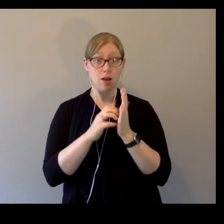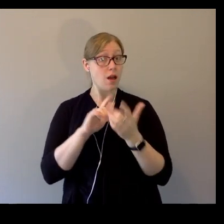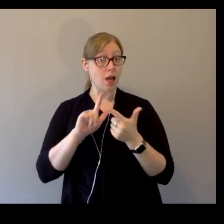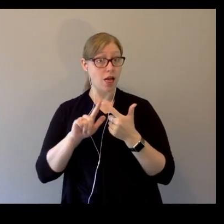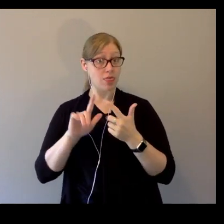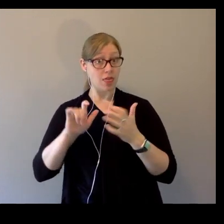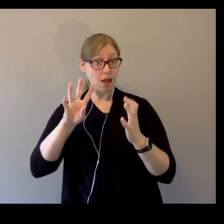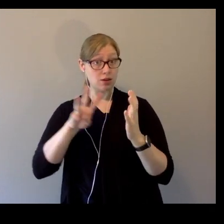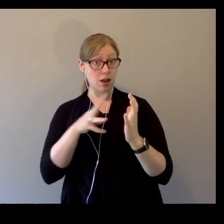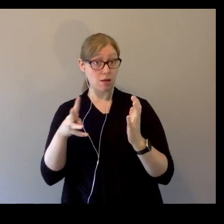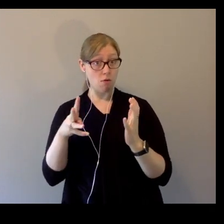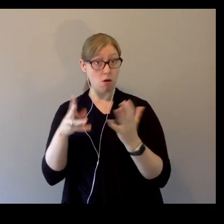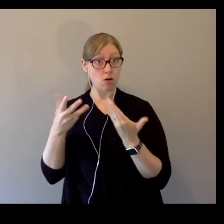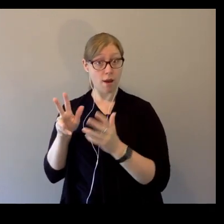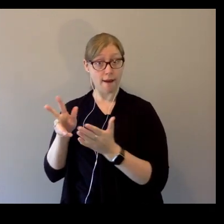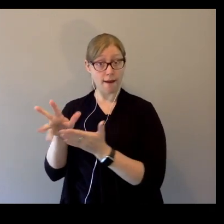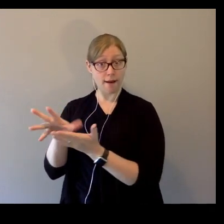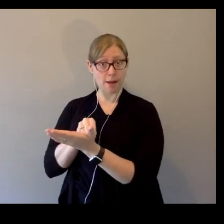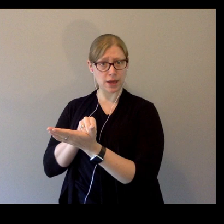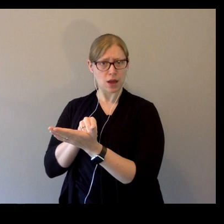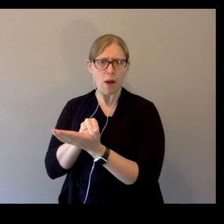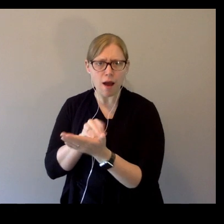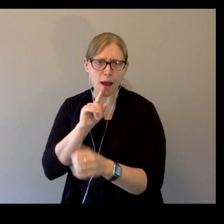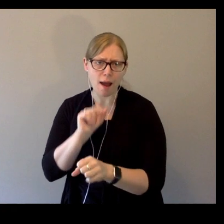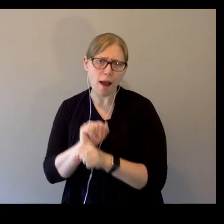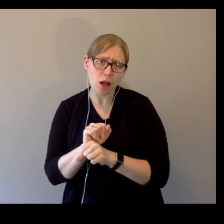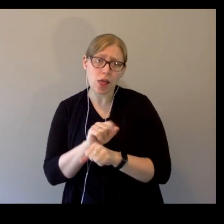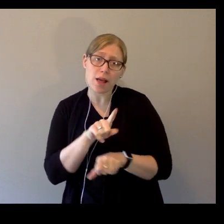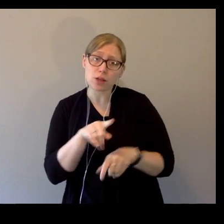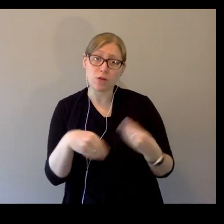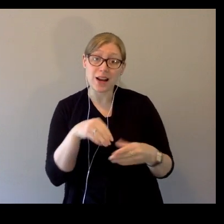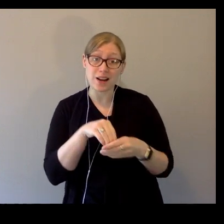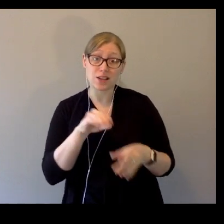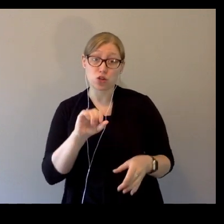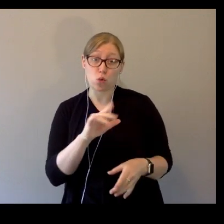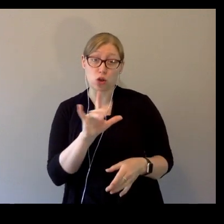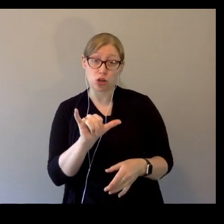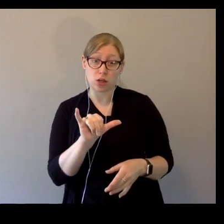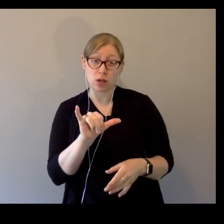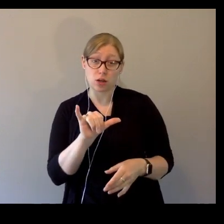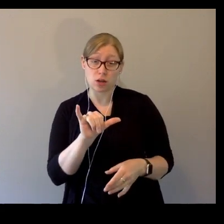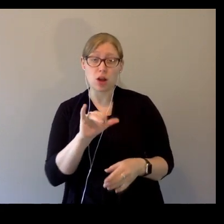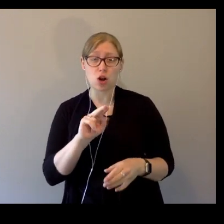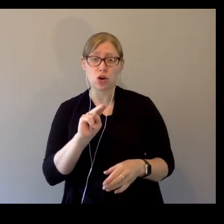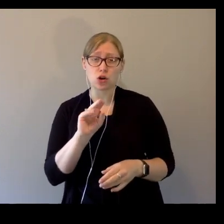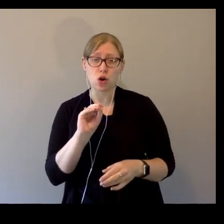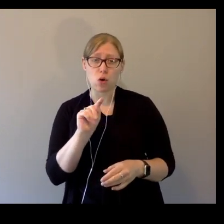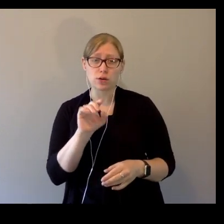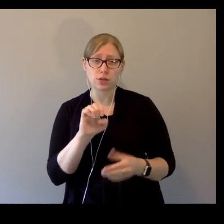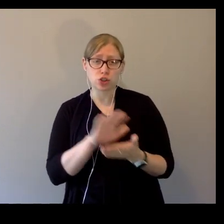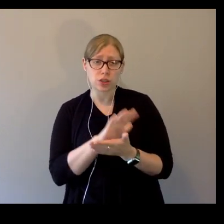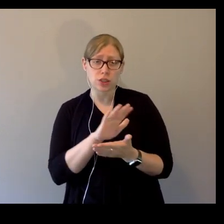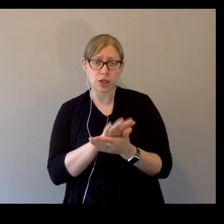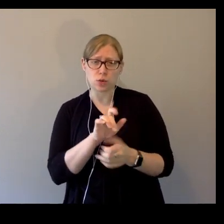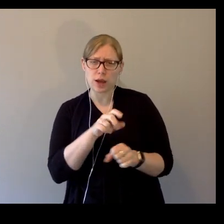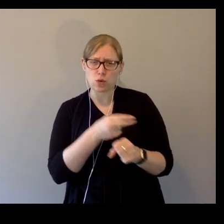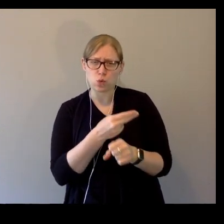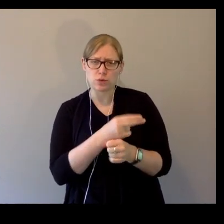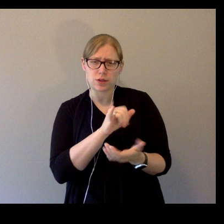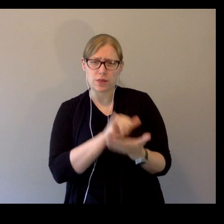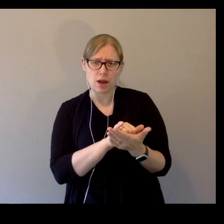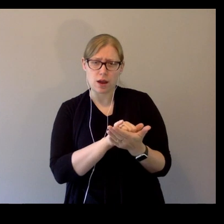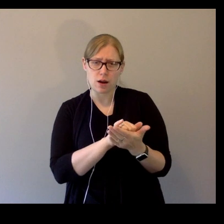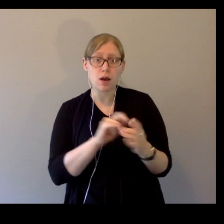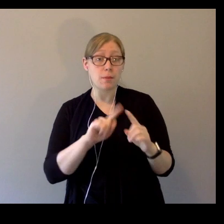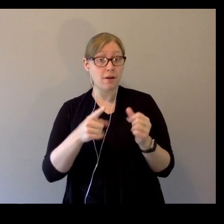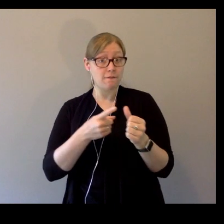if you're using the note sheet that's provided in Schoology. And what I'd like you to do is to calculate, first make sure